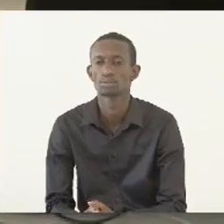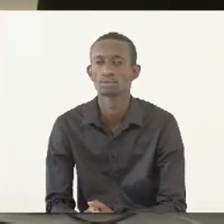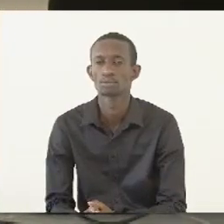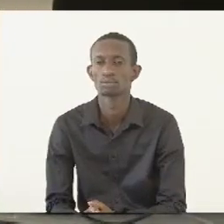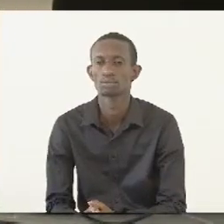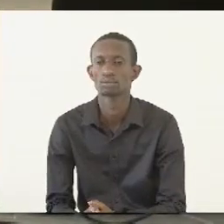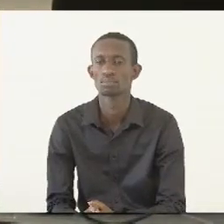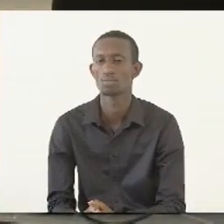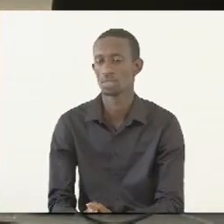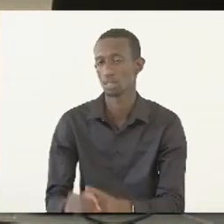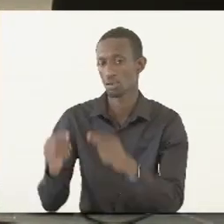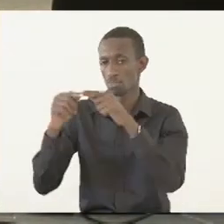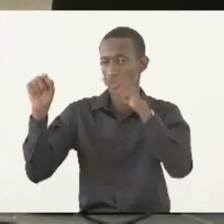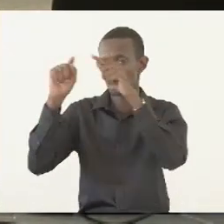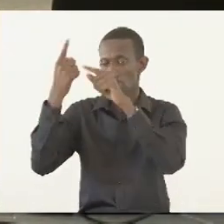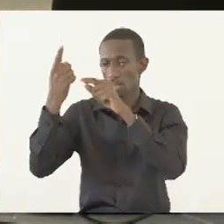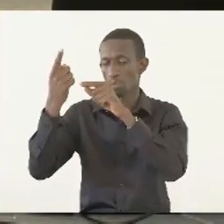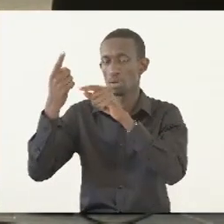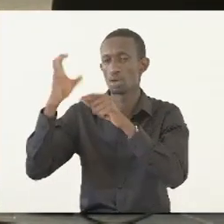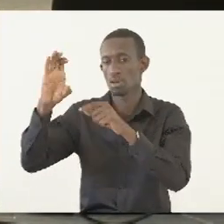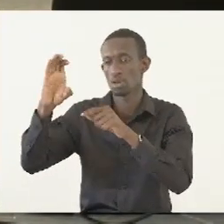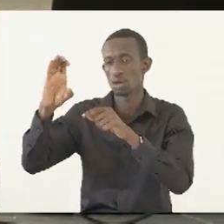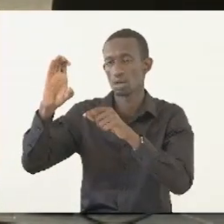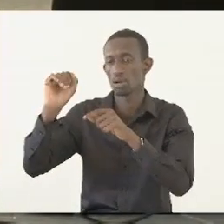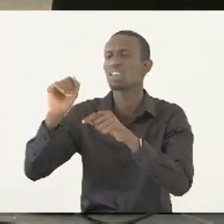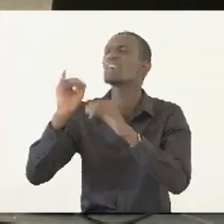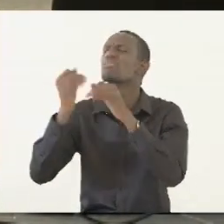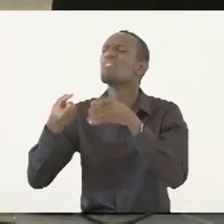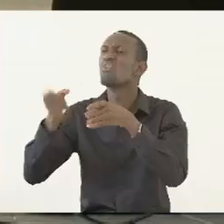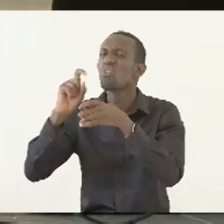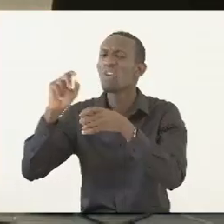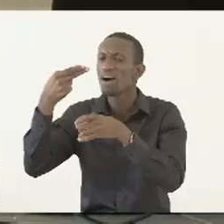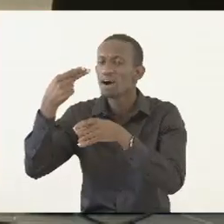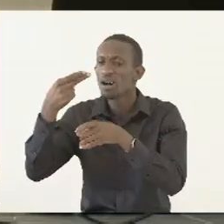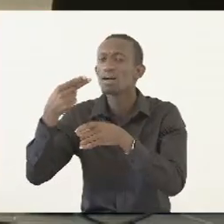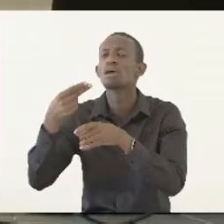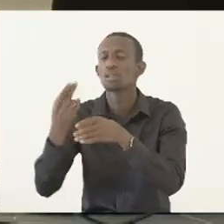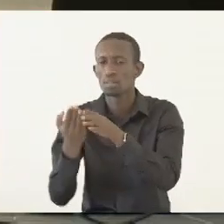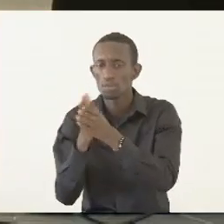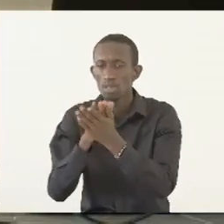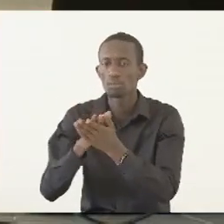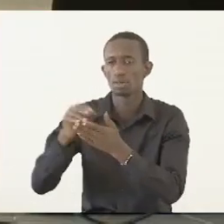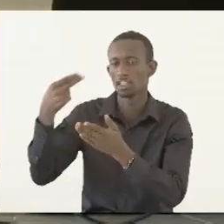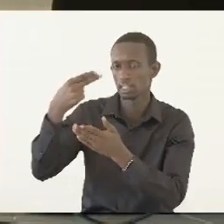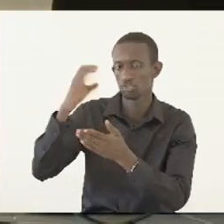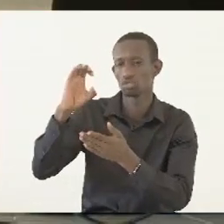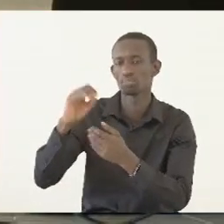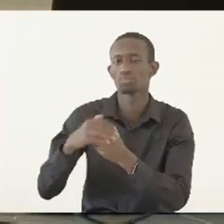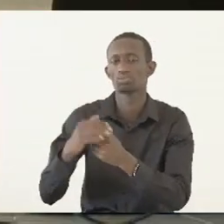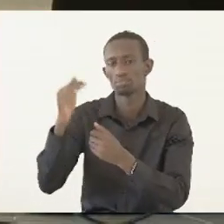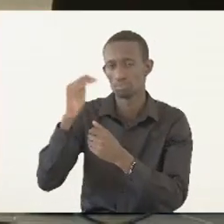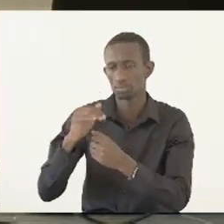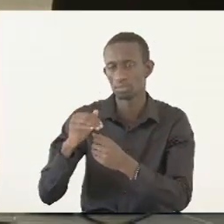the part we have here is the carbonate. And when we add hydrogen, it becomes hydrogen carbonate. And with this one, the